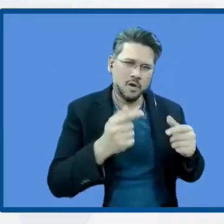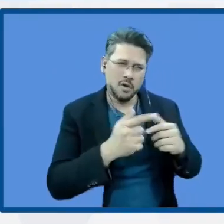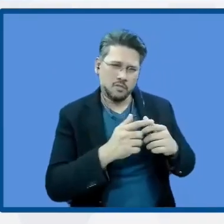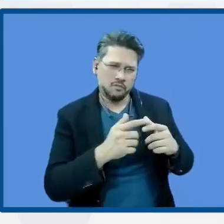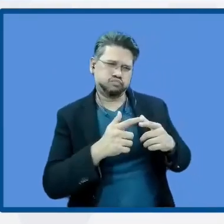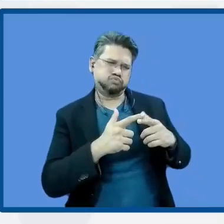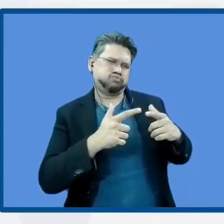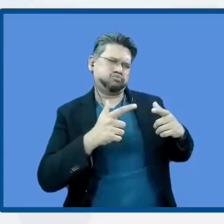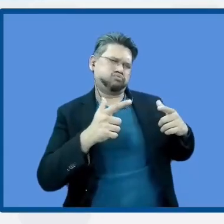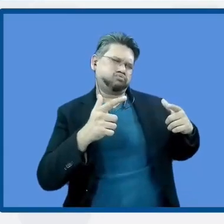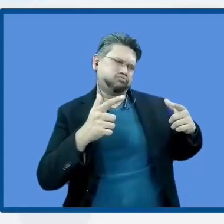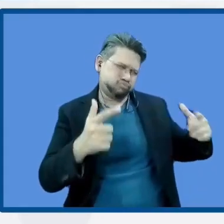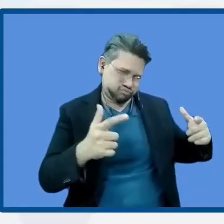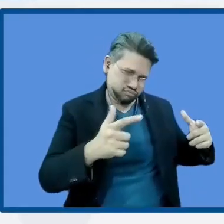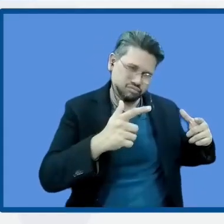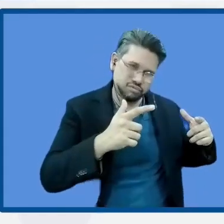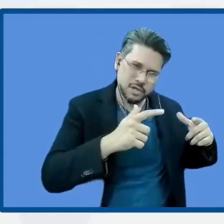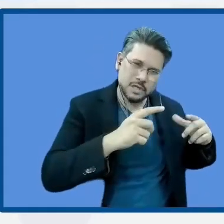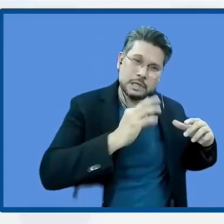intensive risk.